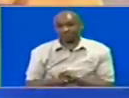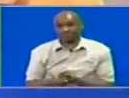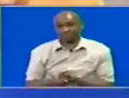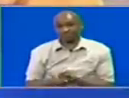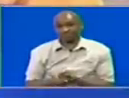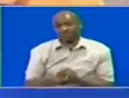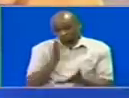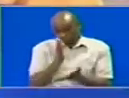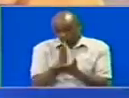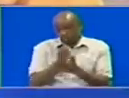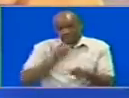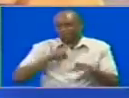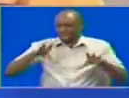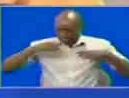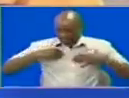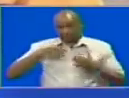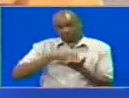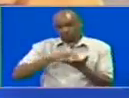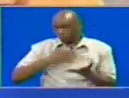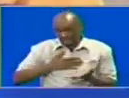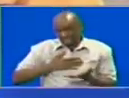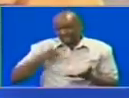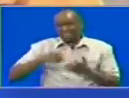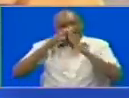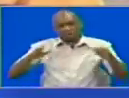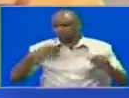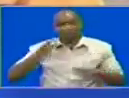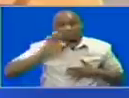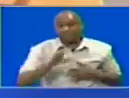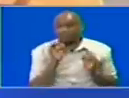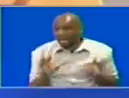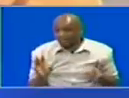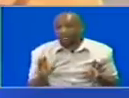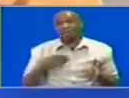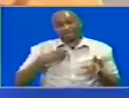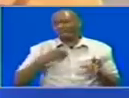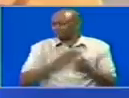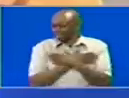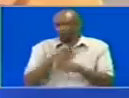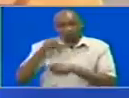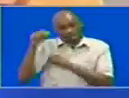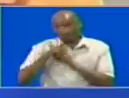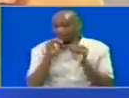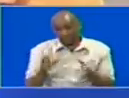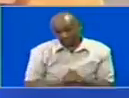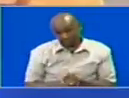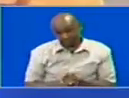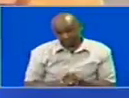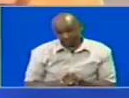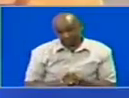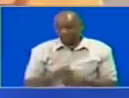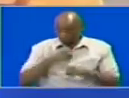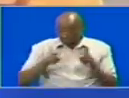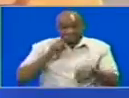Aso hapa mimi wakati nilikubali hii boma hakuna mtu alikuwa anakanyaga hata brother zangu hakuwa anakanyaga wakipita